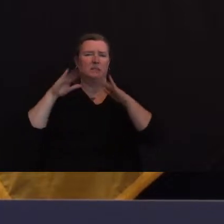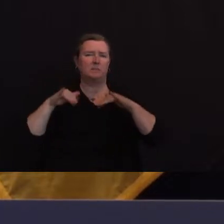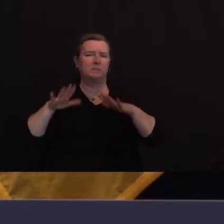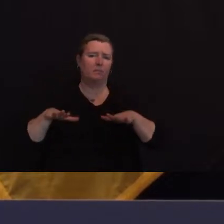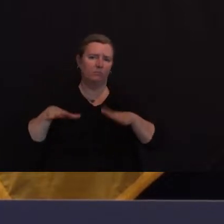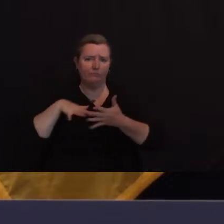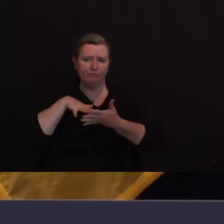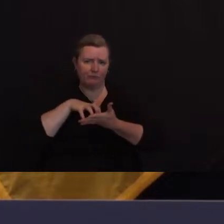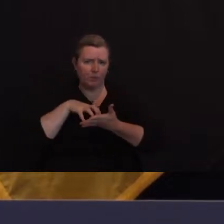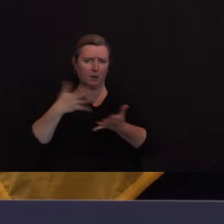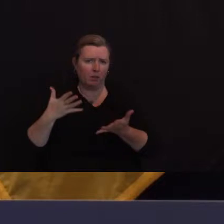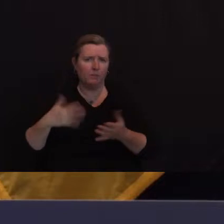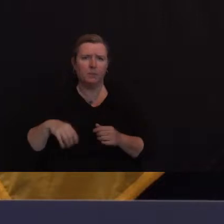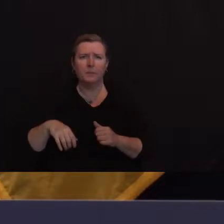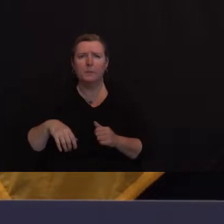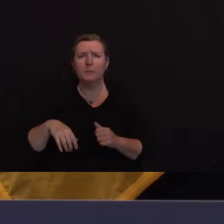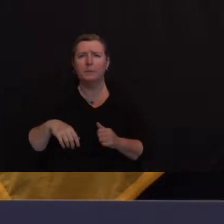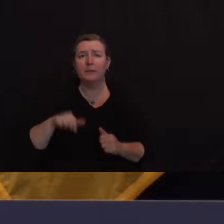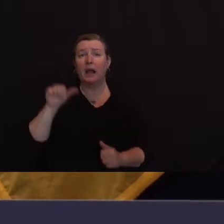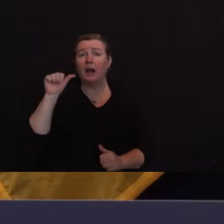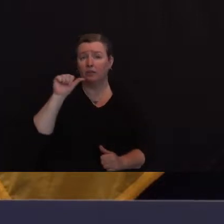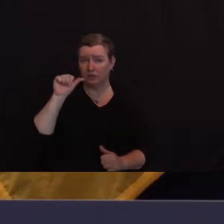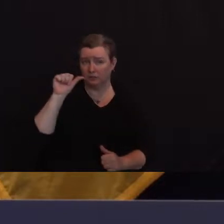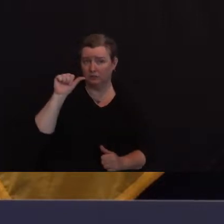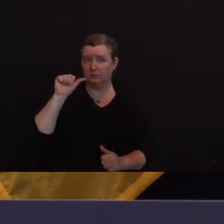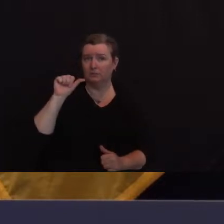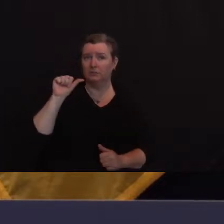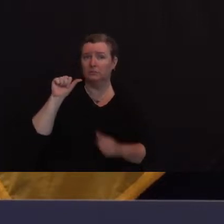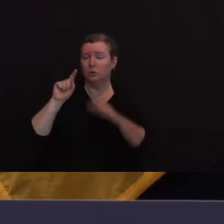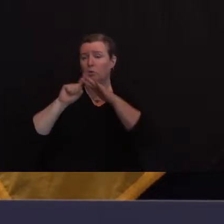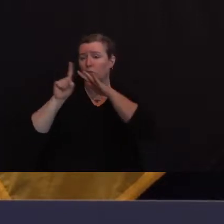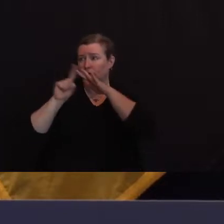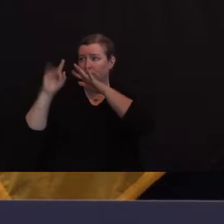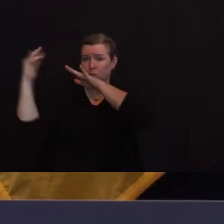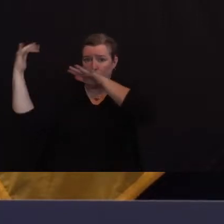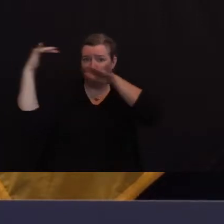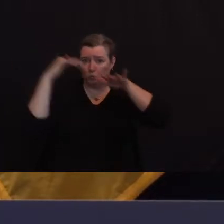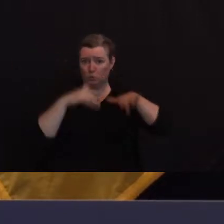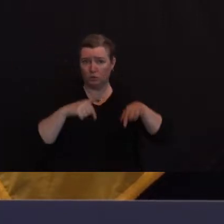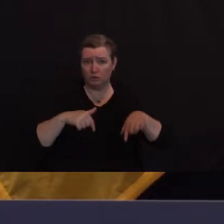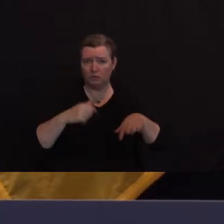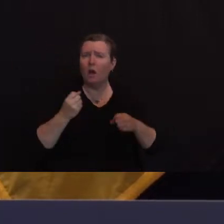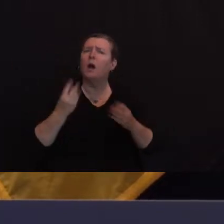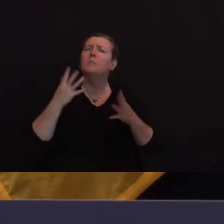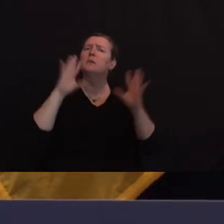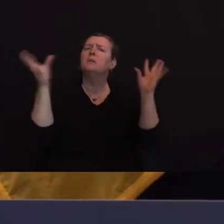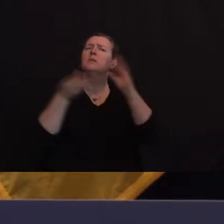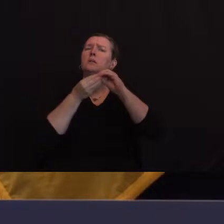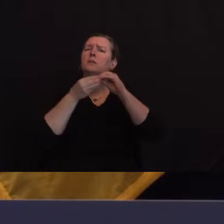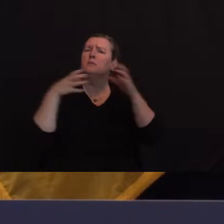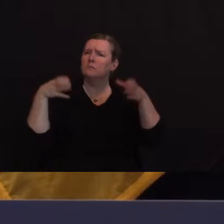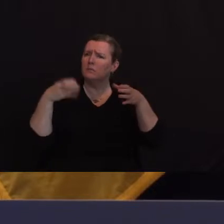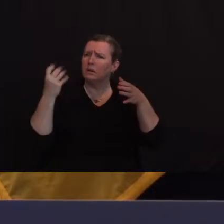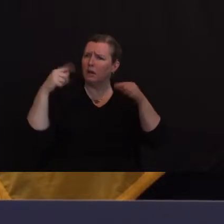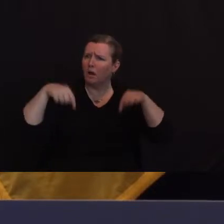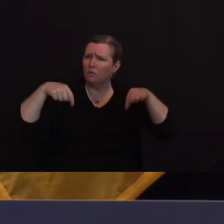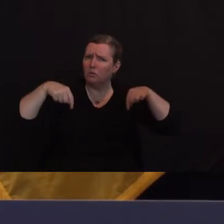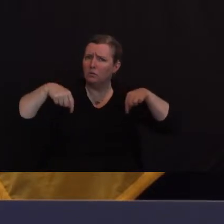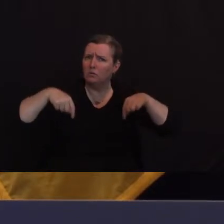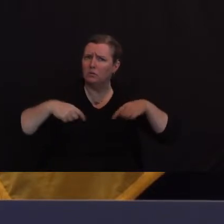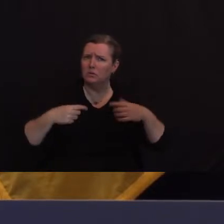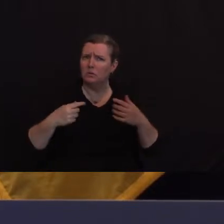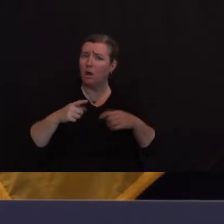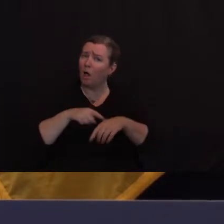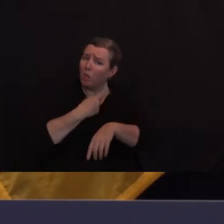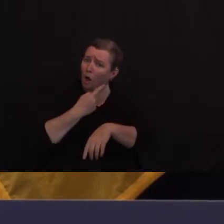Afghanistan and refugees at the joint base, McGuire-Dix Lakehurst? How many are there and how long are they expected to stay? How long are they allowed to